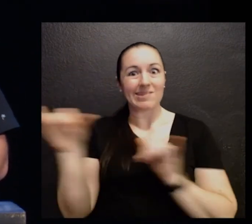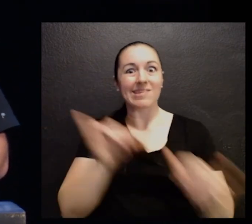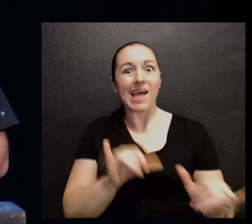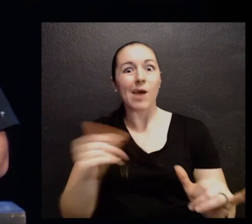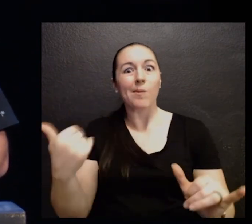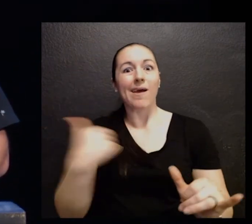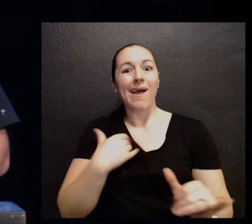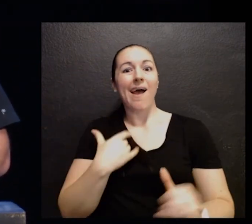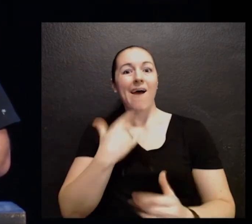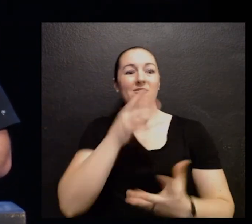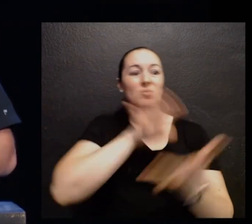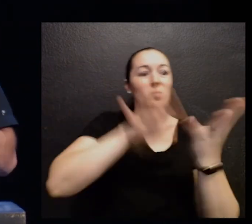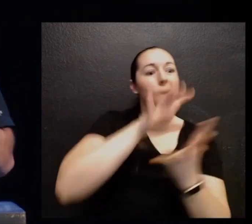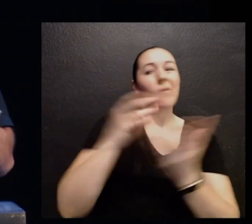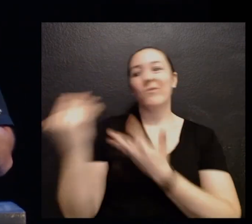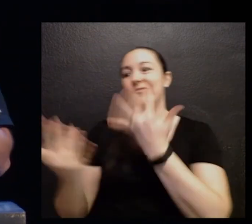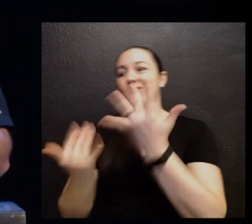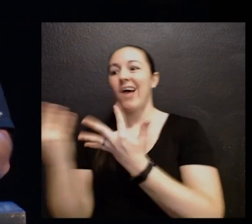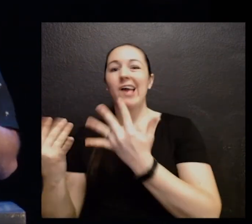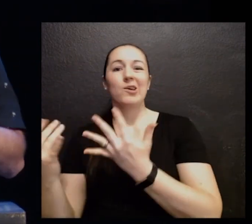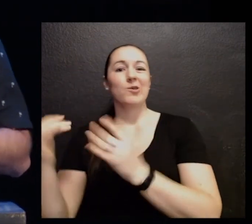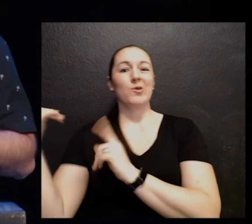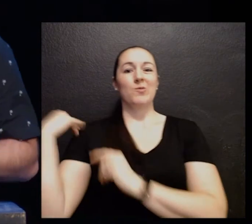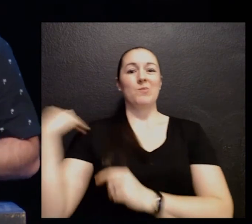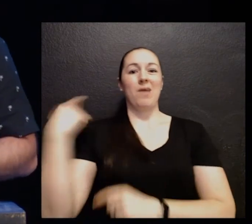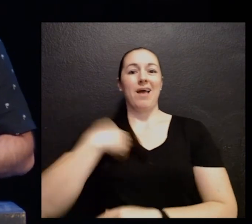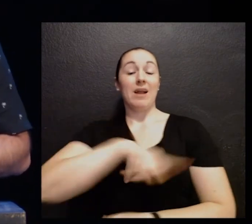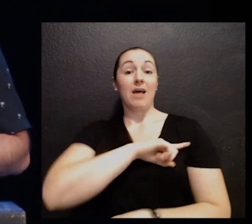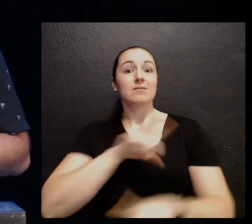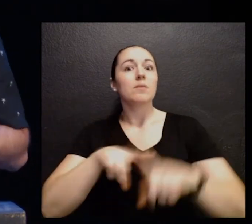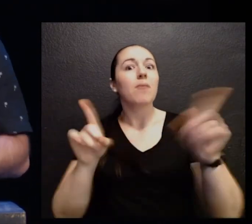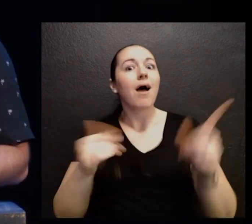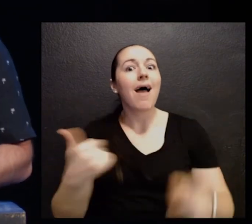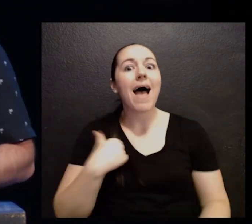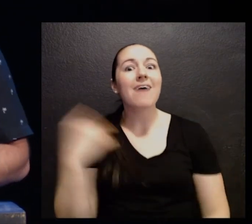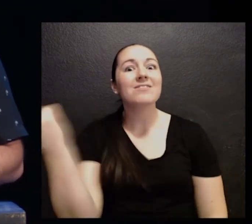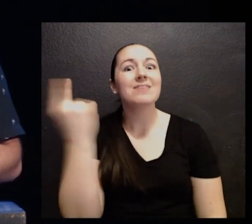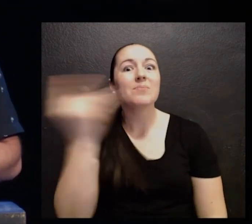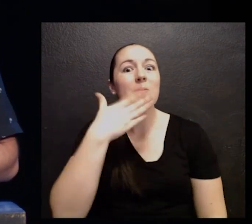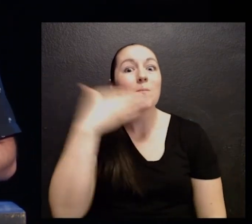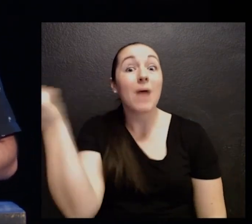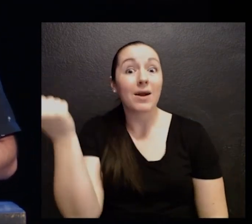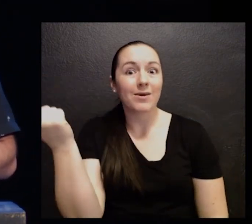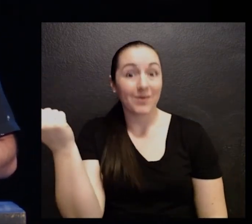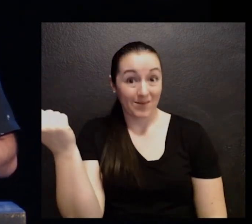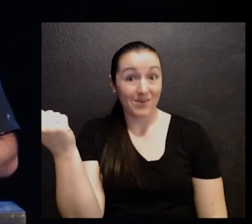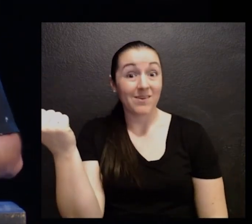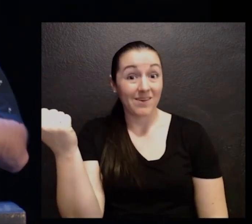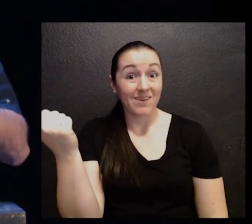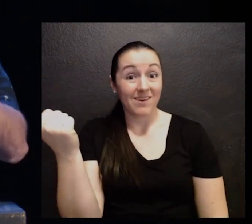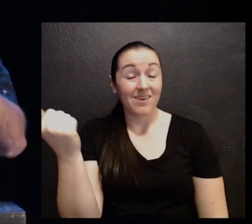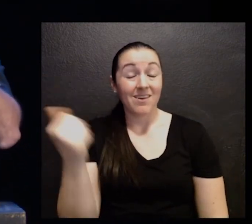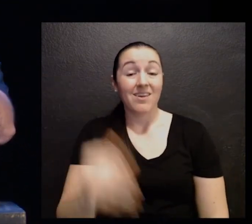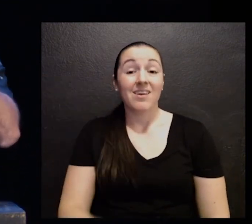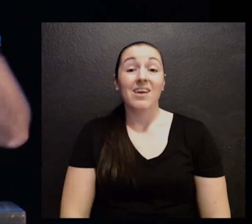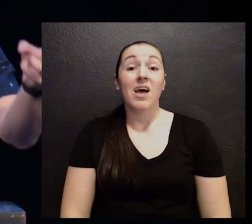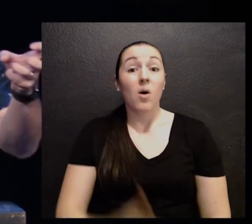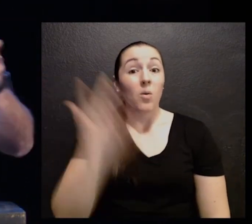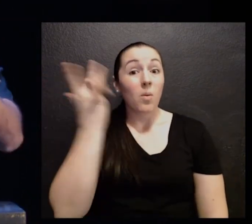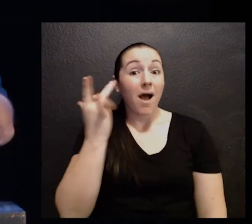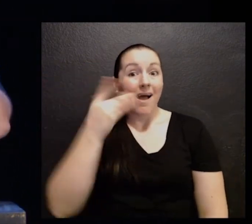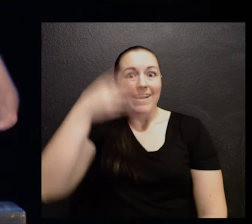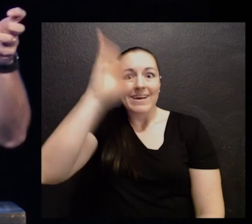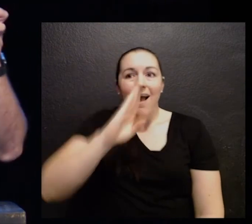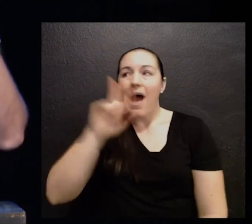presence. But the thing is, we have something so much better than that, someone so much better than that. Because God wasn't